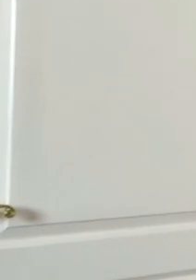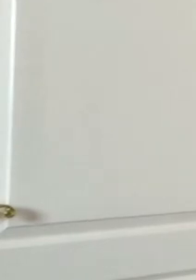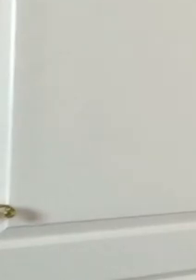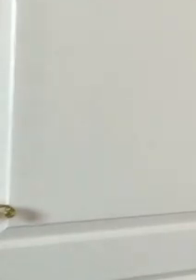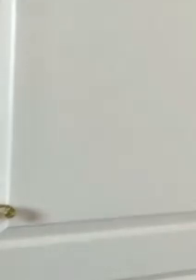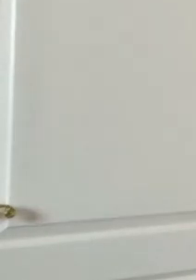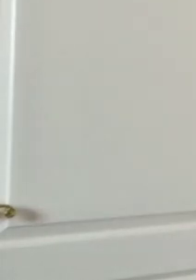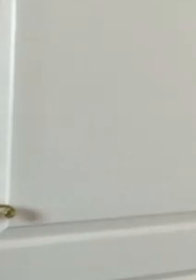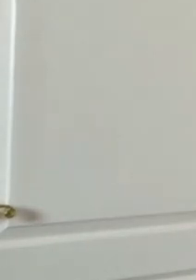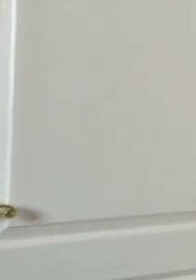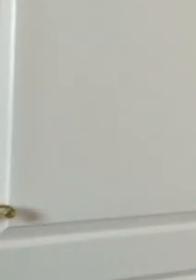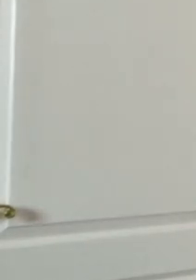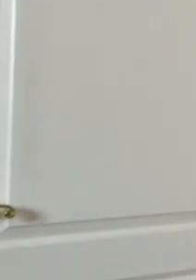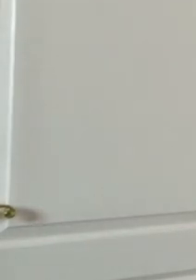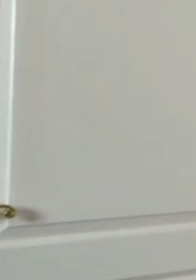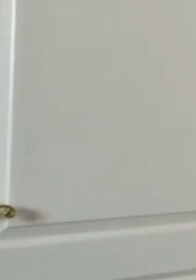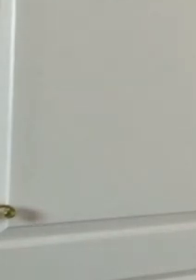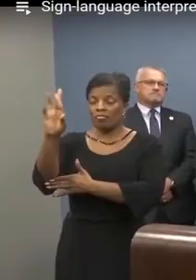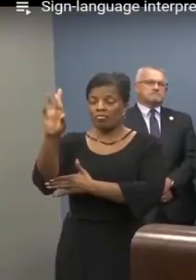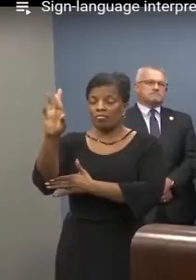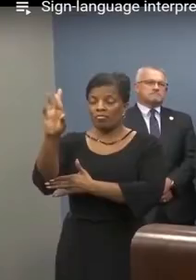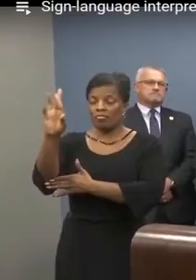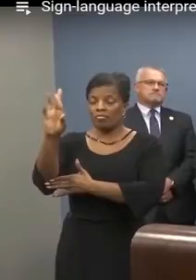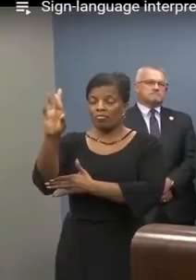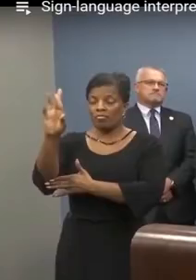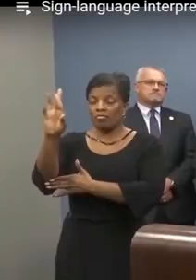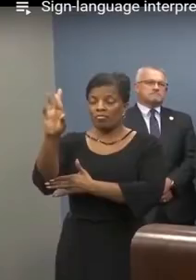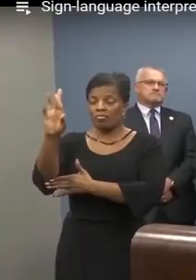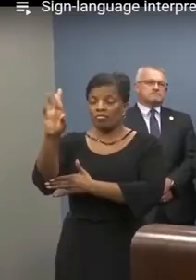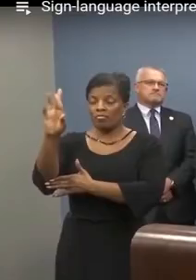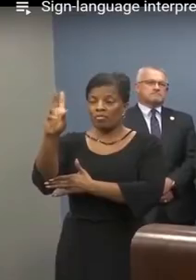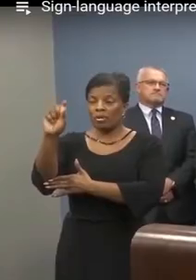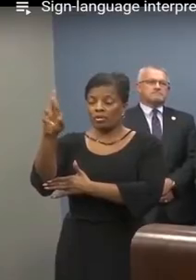this? What the heck is she? Is so.